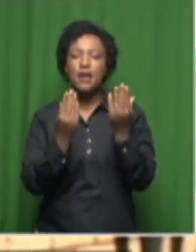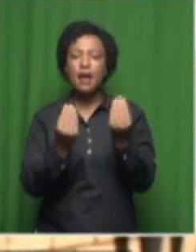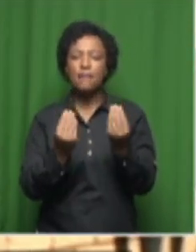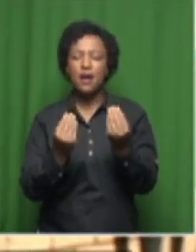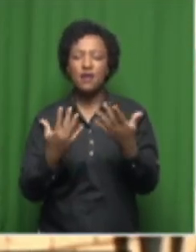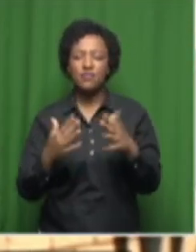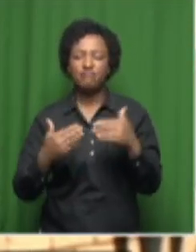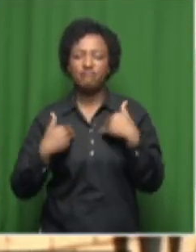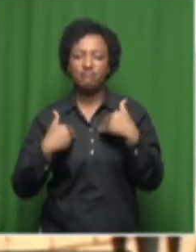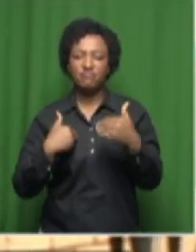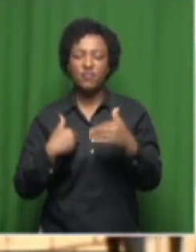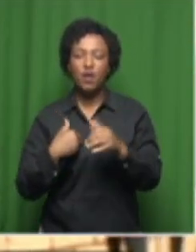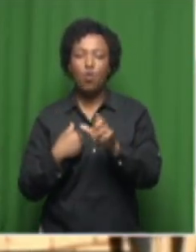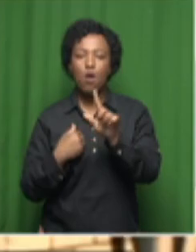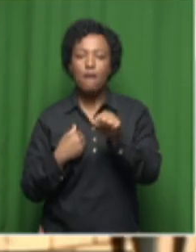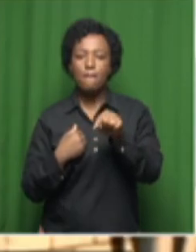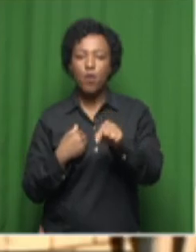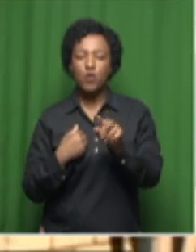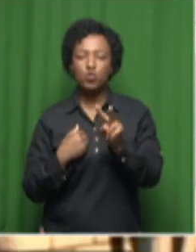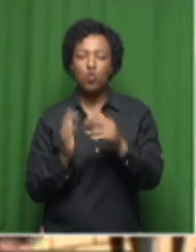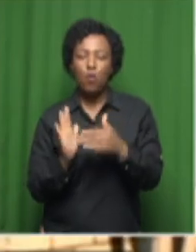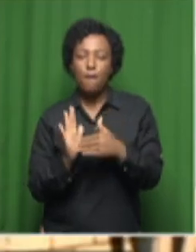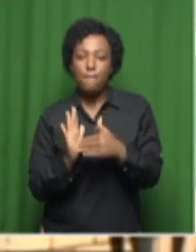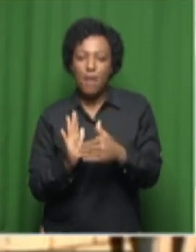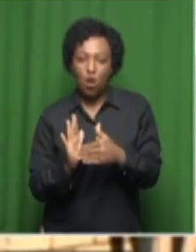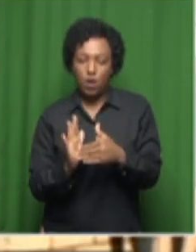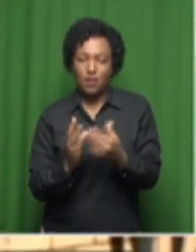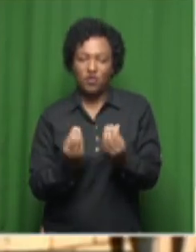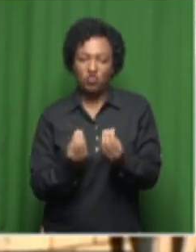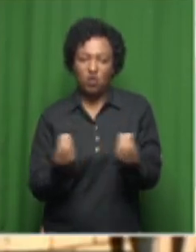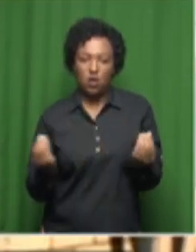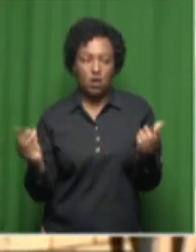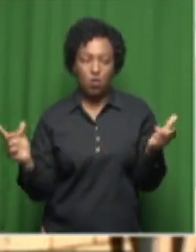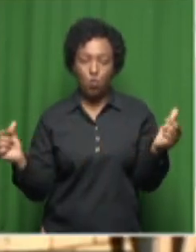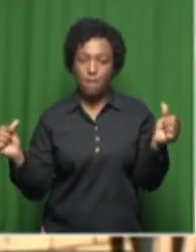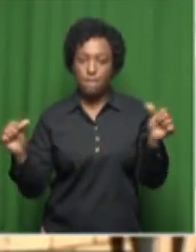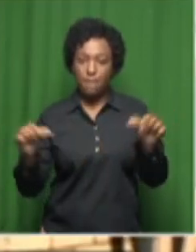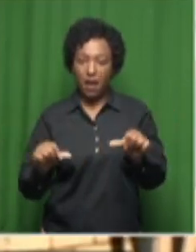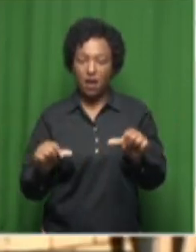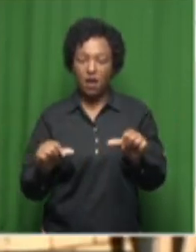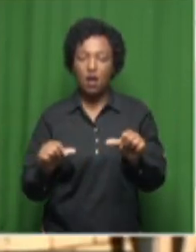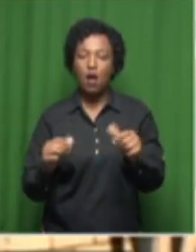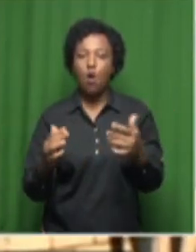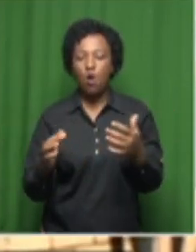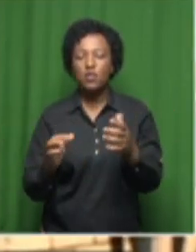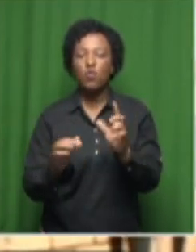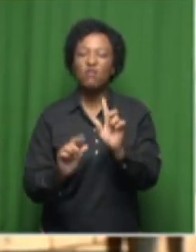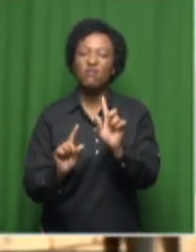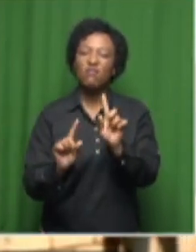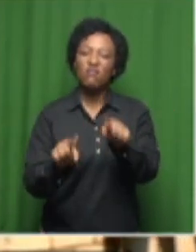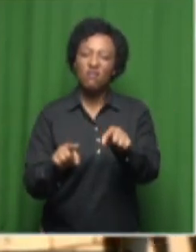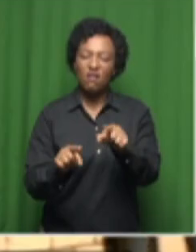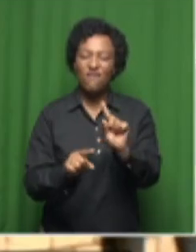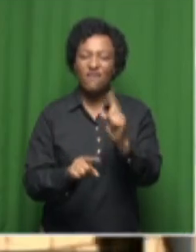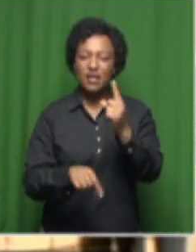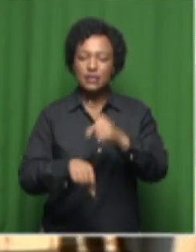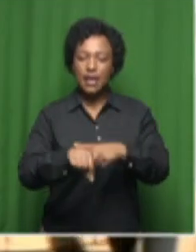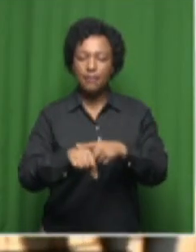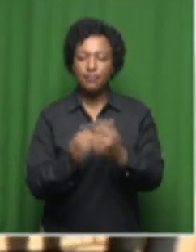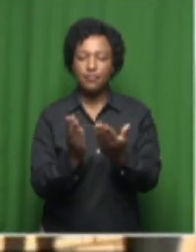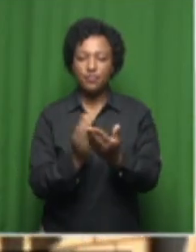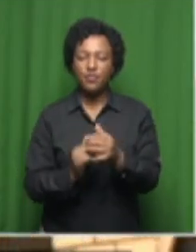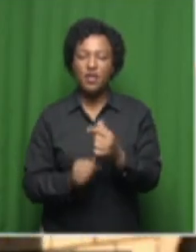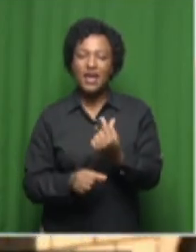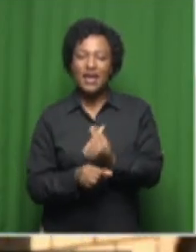school year. There's over 1.2 million children that will be returning to school or coming to school for the first time this year. The grade 1s